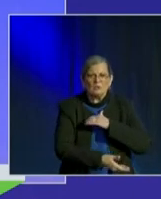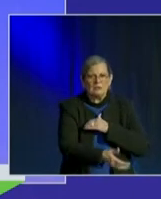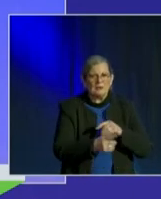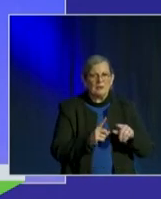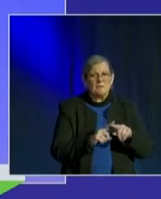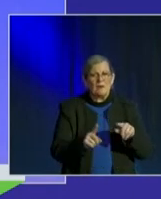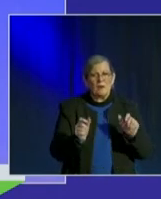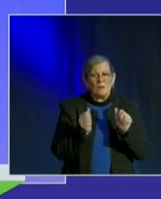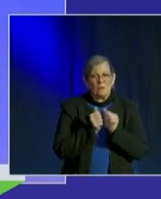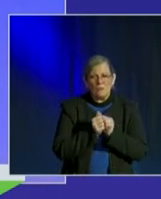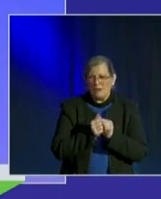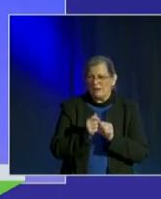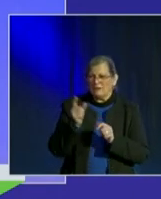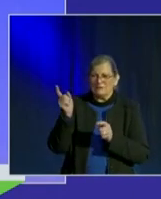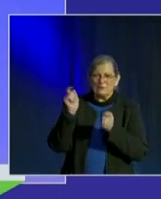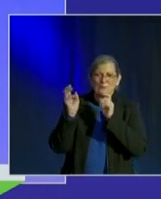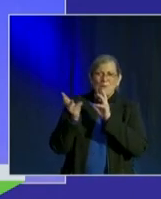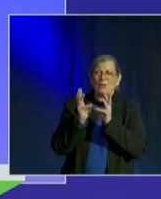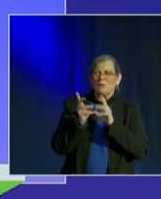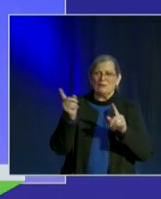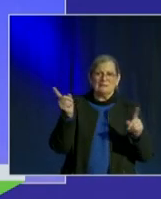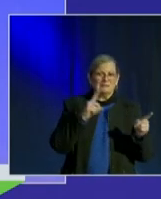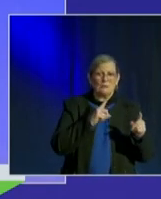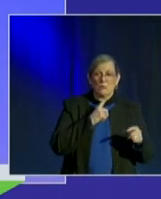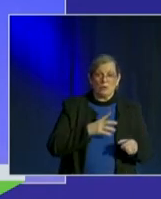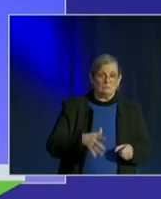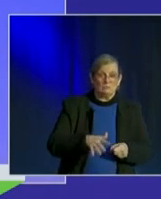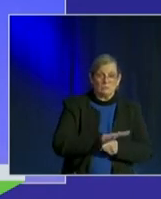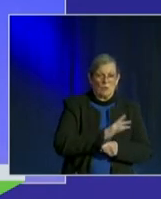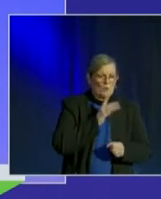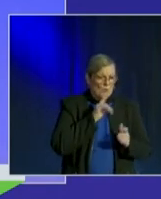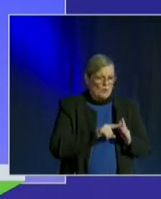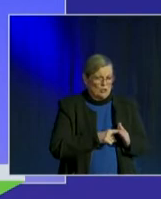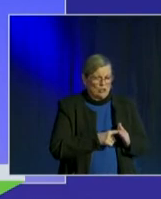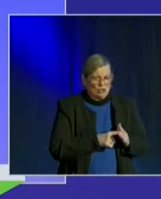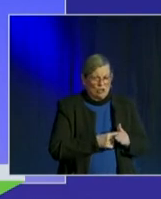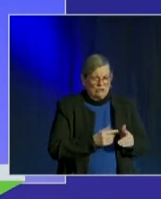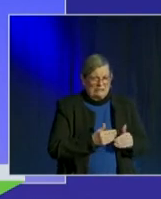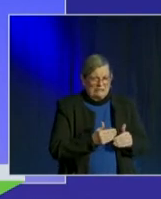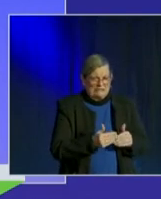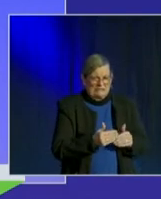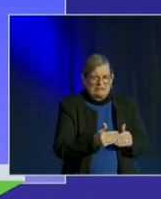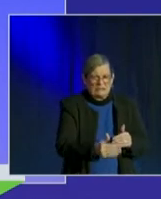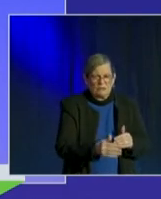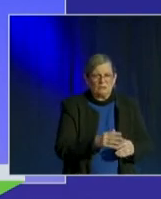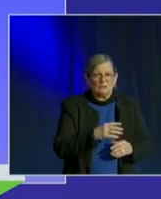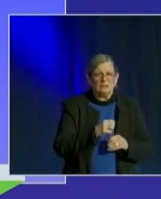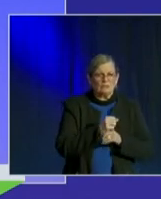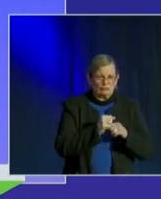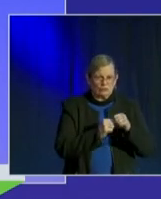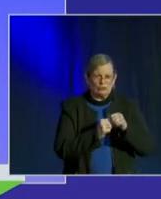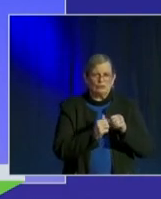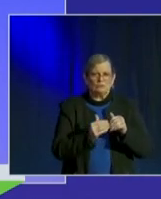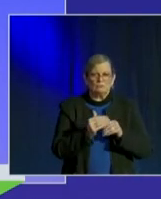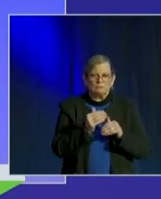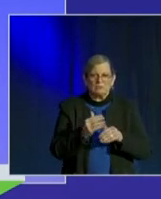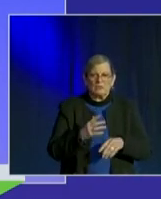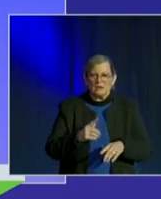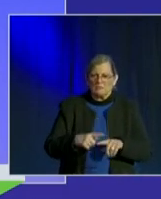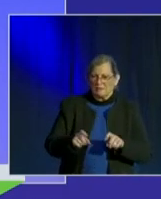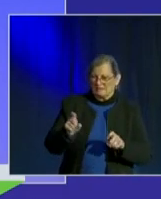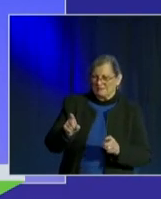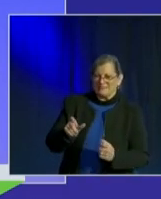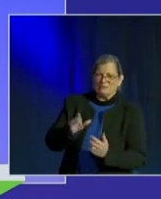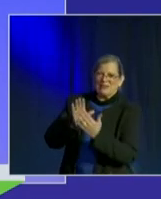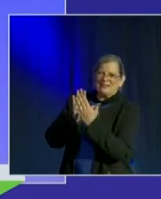this totally with increase in our infrastructure. What we're going to also need to do is we're going to need to also address some of